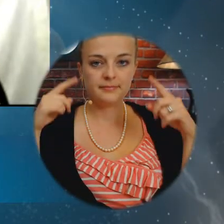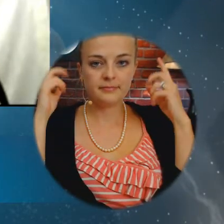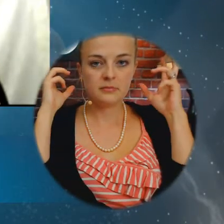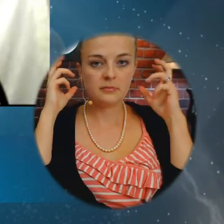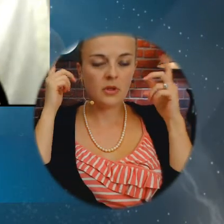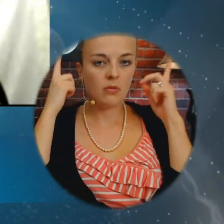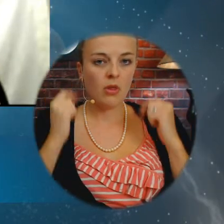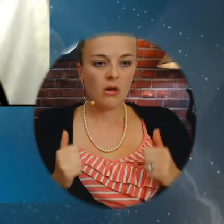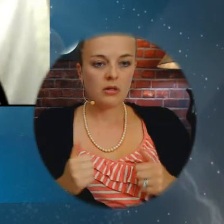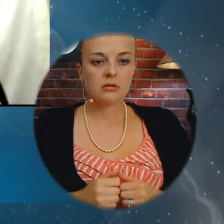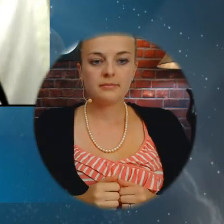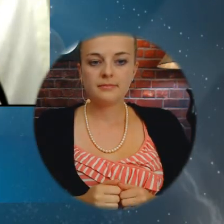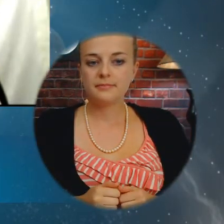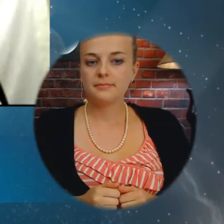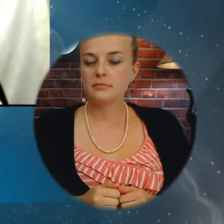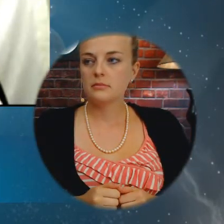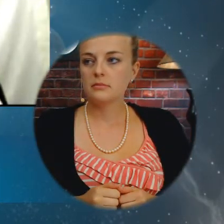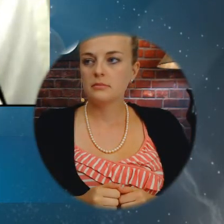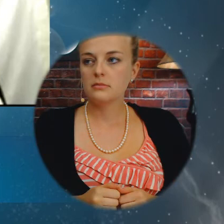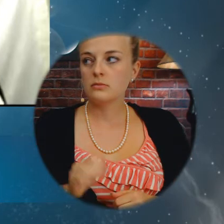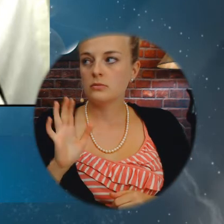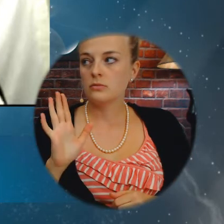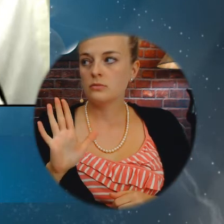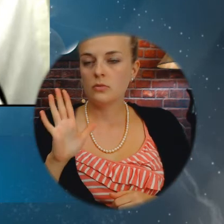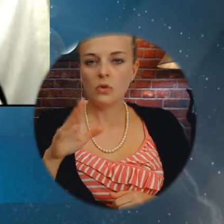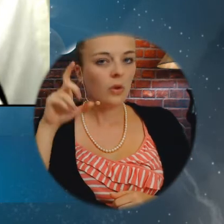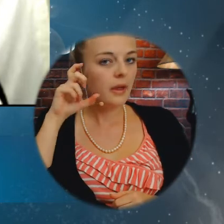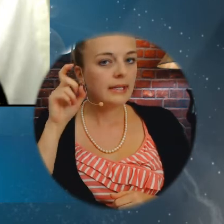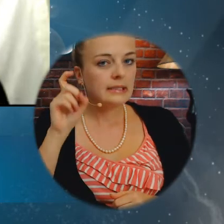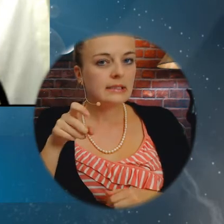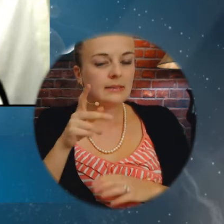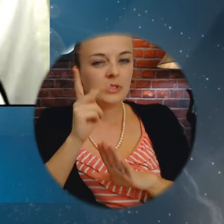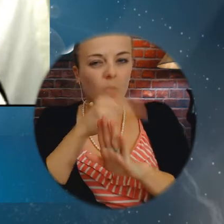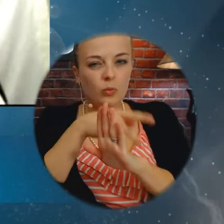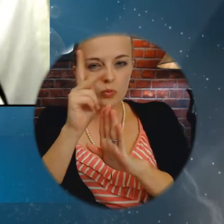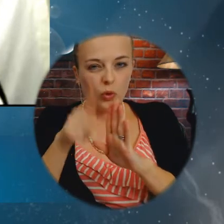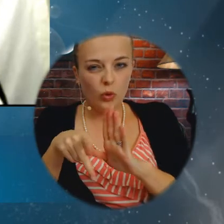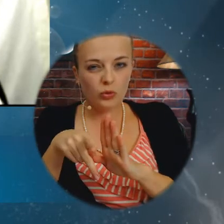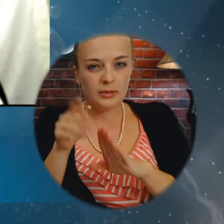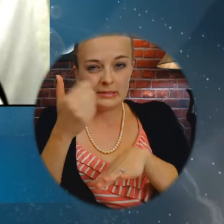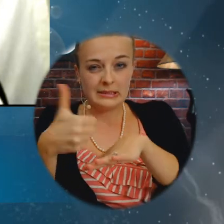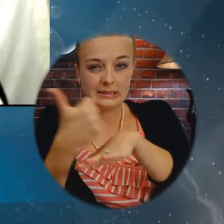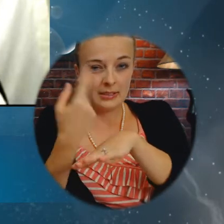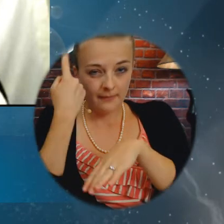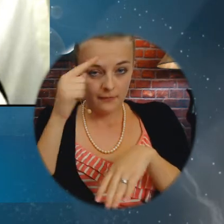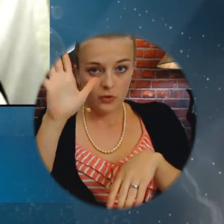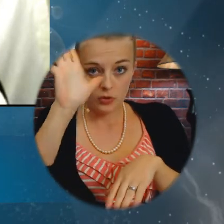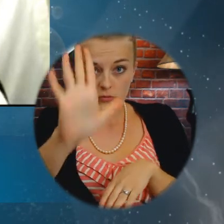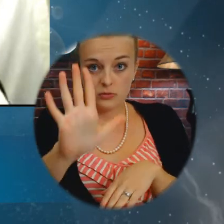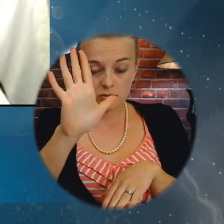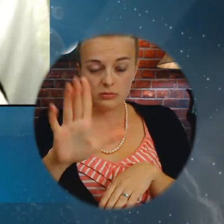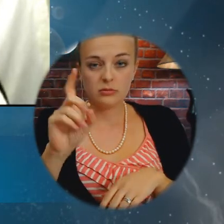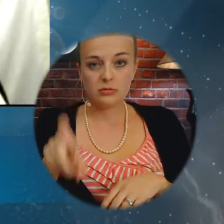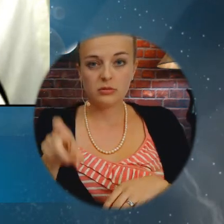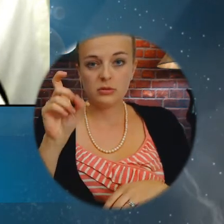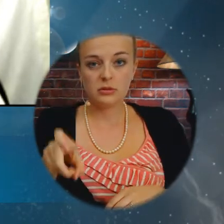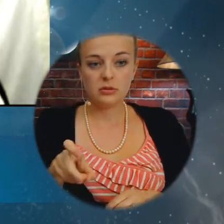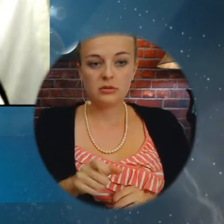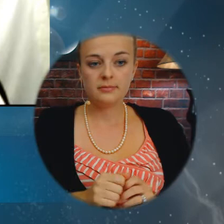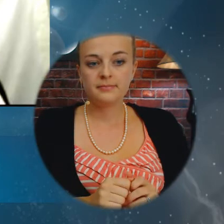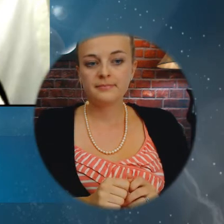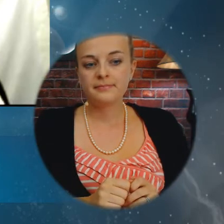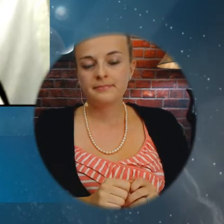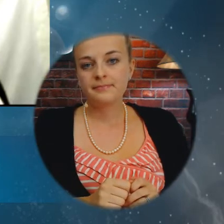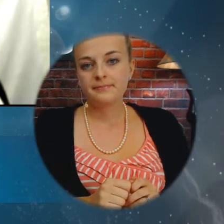So the product needs to be programmed in such a way to suit the hearing loss that, you know, or what we call the audiogram,